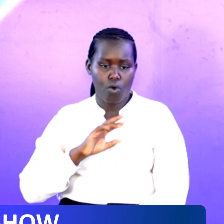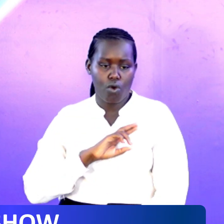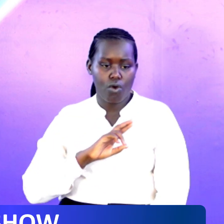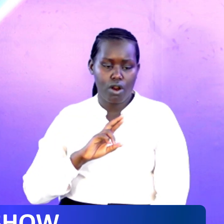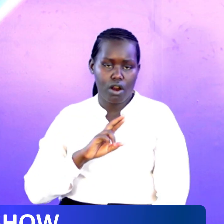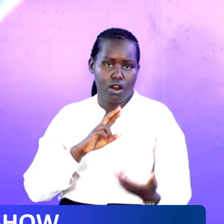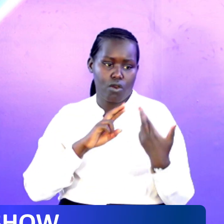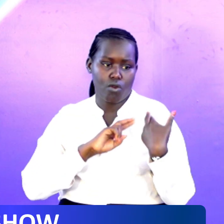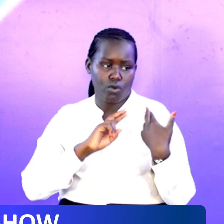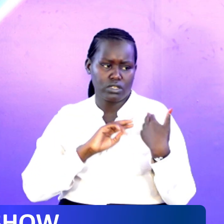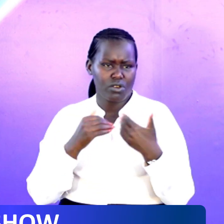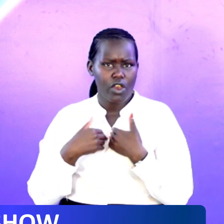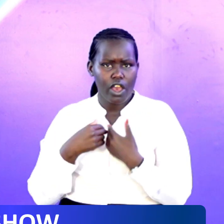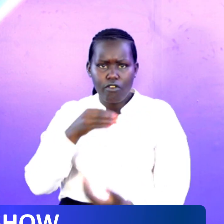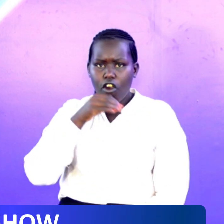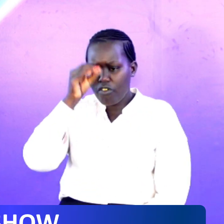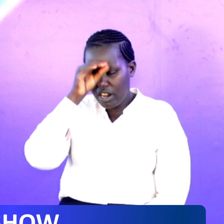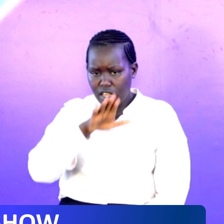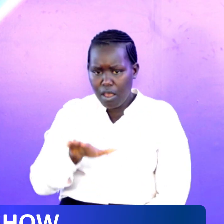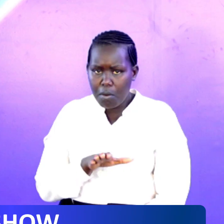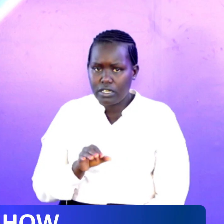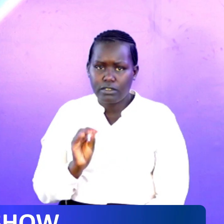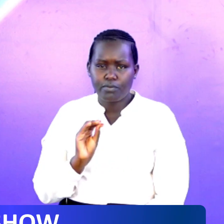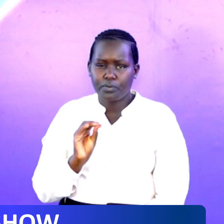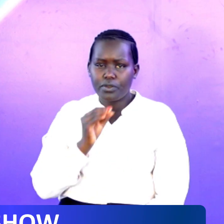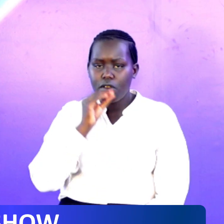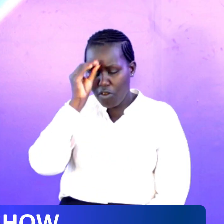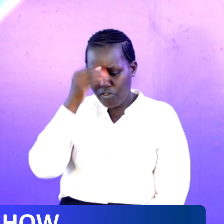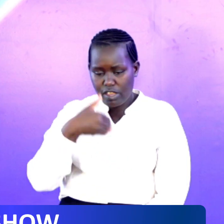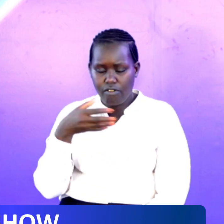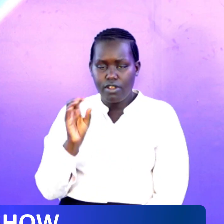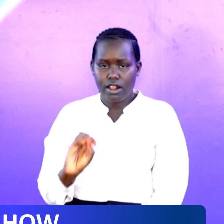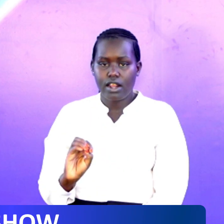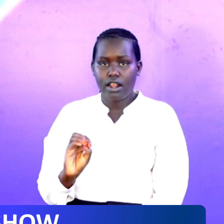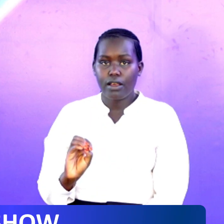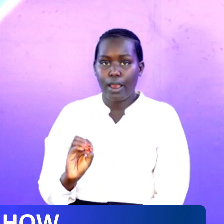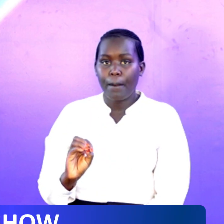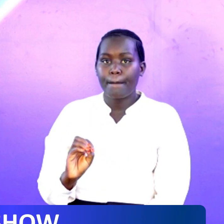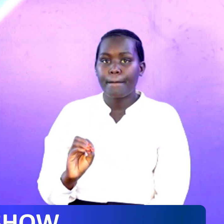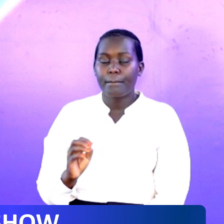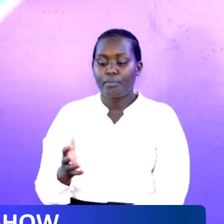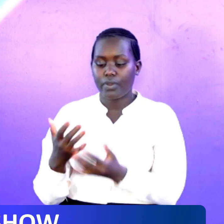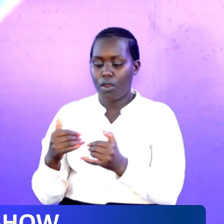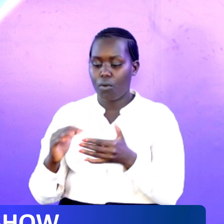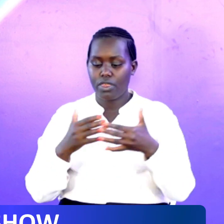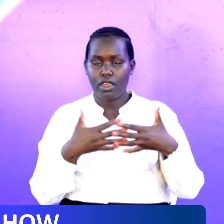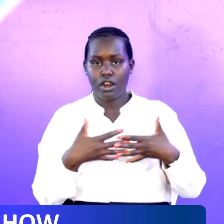have orphanages during the kinship system? There was no orphans. You understand? So with the coming of democracy, Yeah. democracy brought so